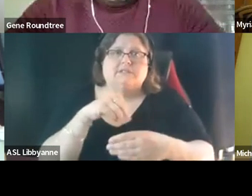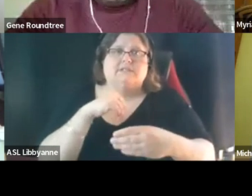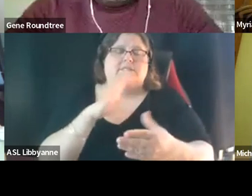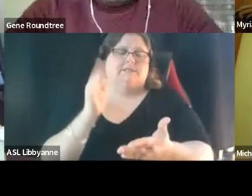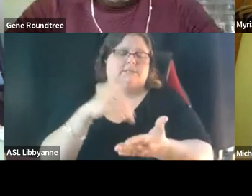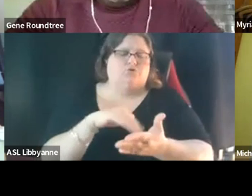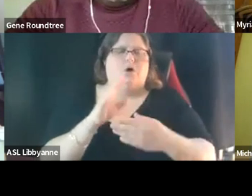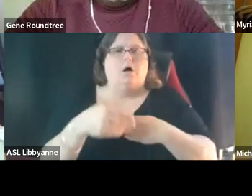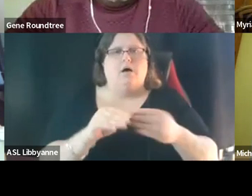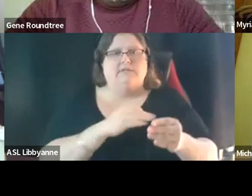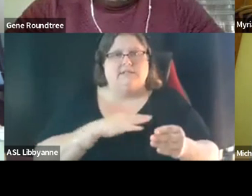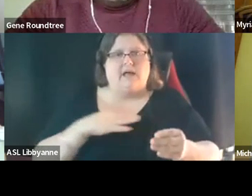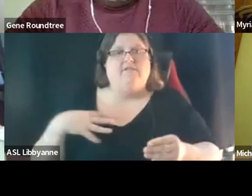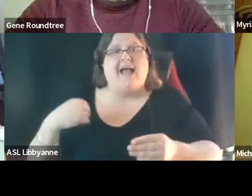leaders,